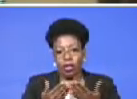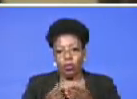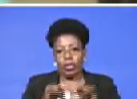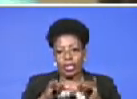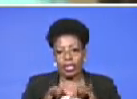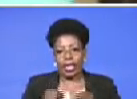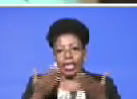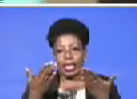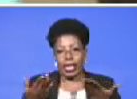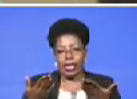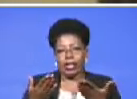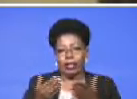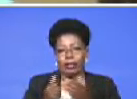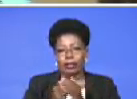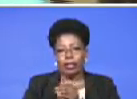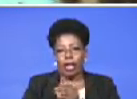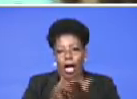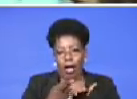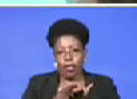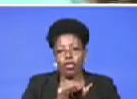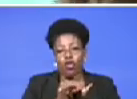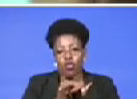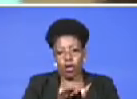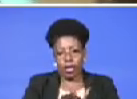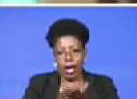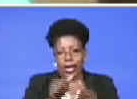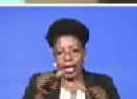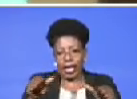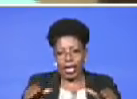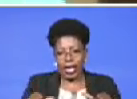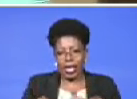here in Elizabeth Harbour Regatta site to be exact.